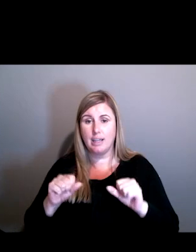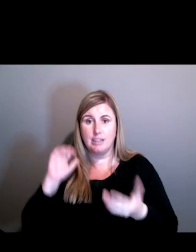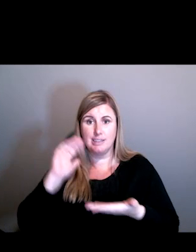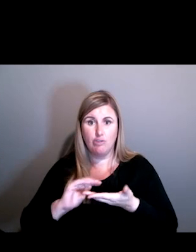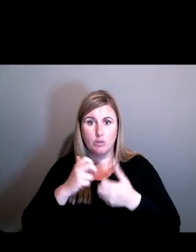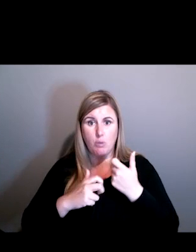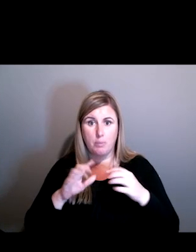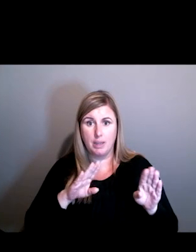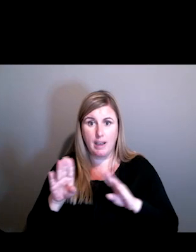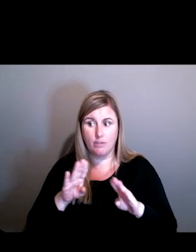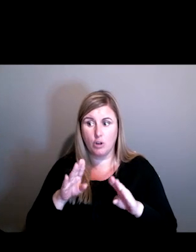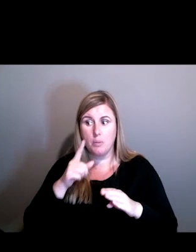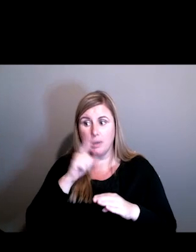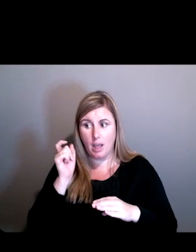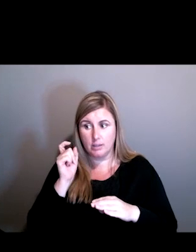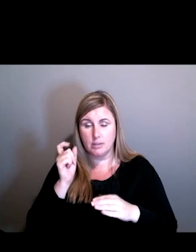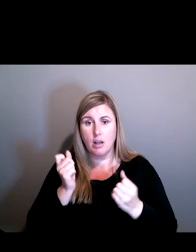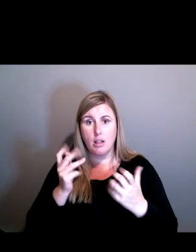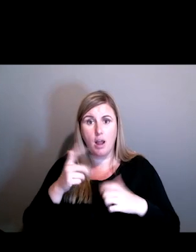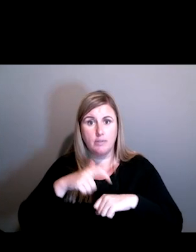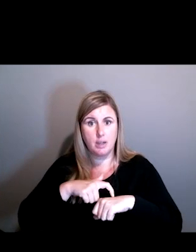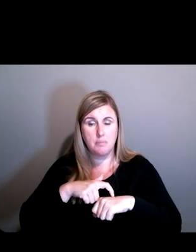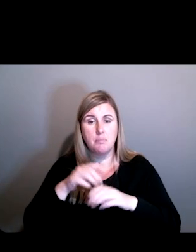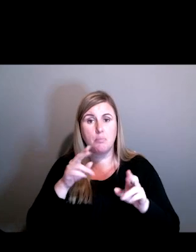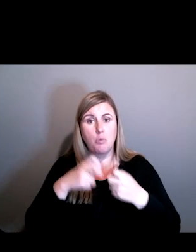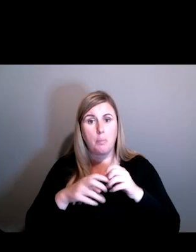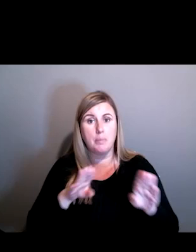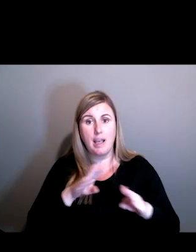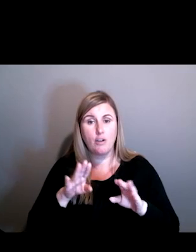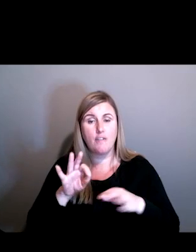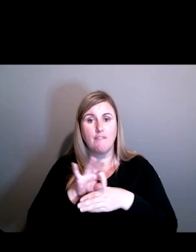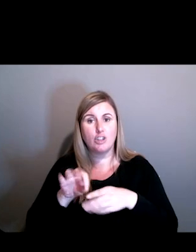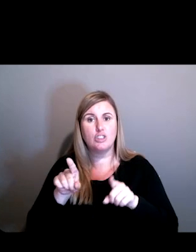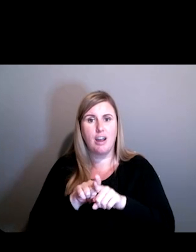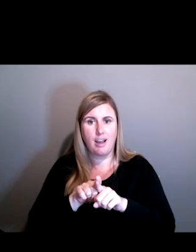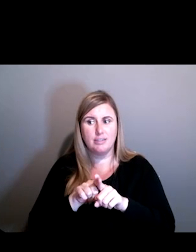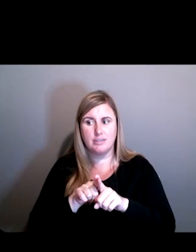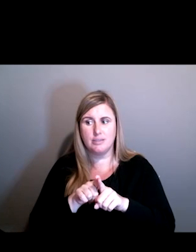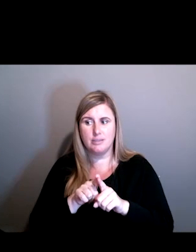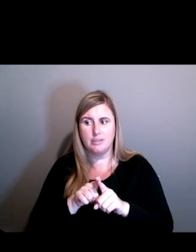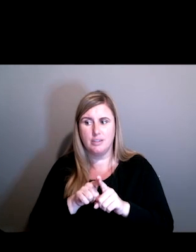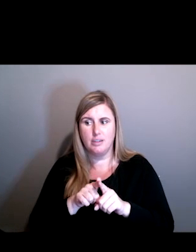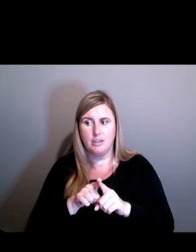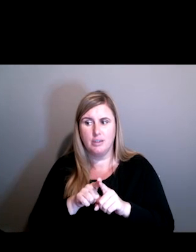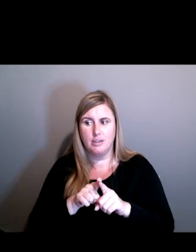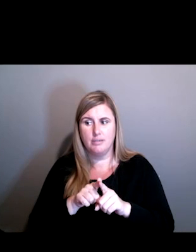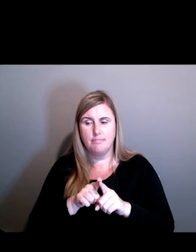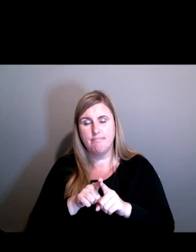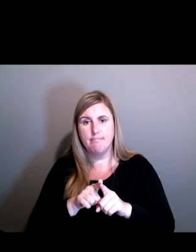can decrease problem behavior, because a lot of times problem behavior functions as